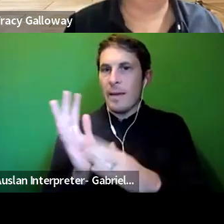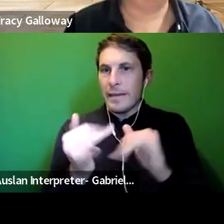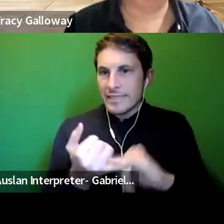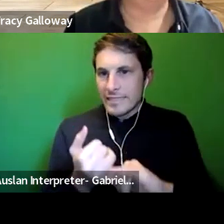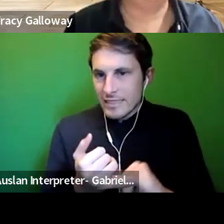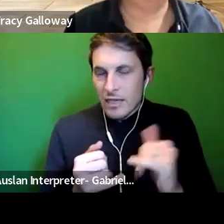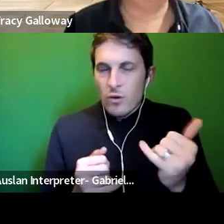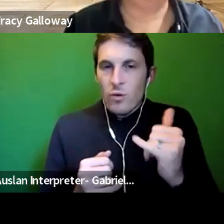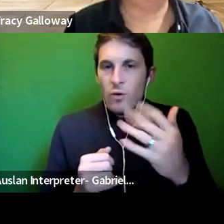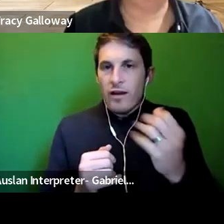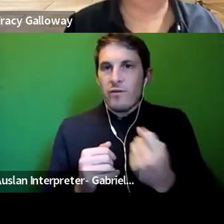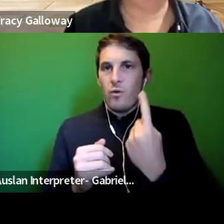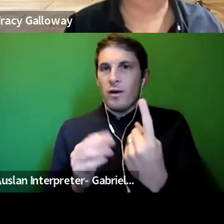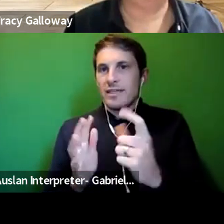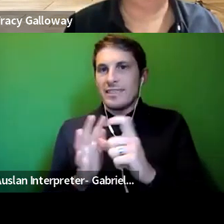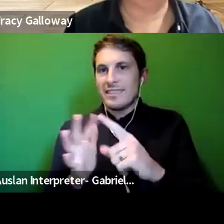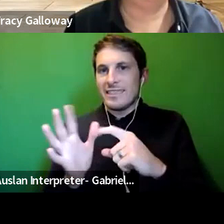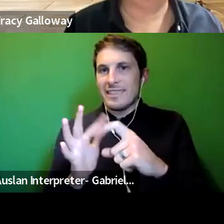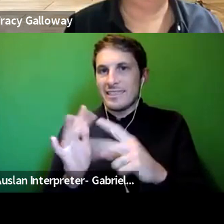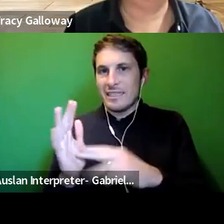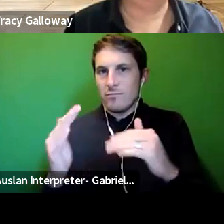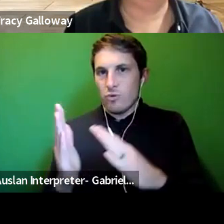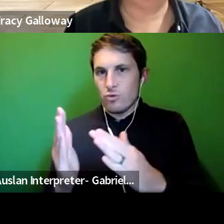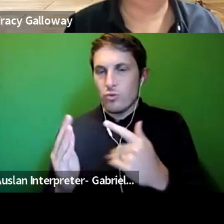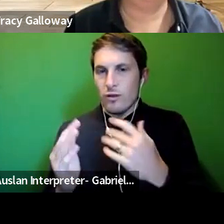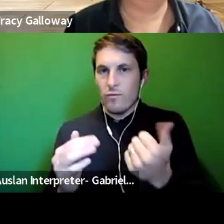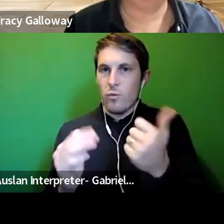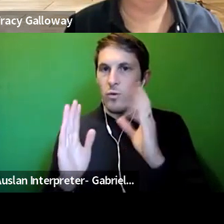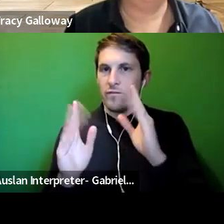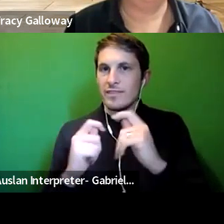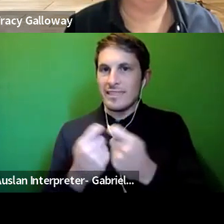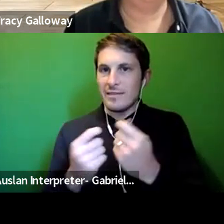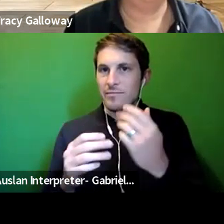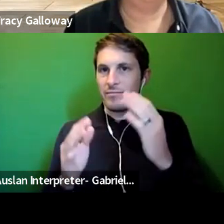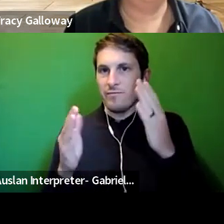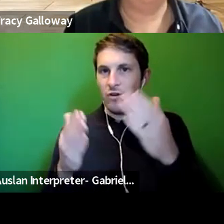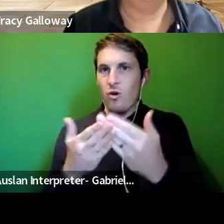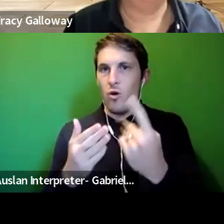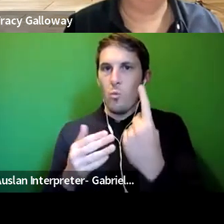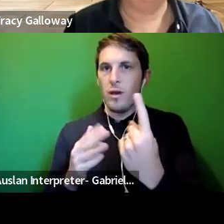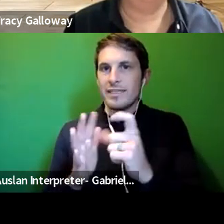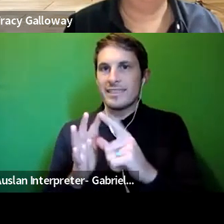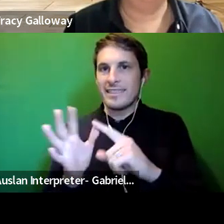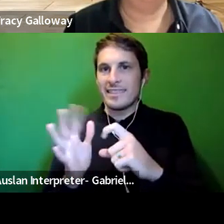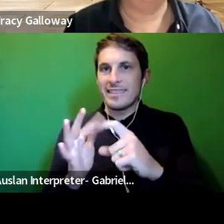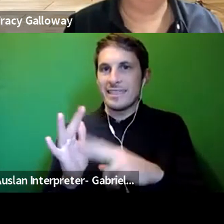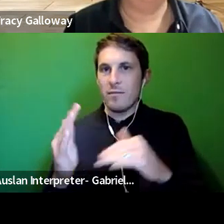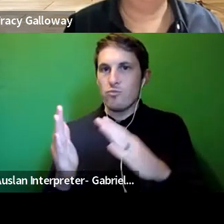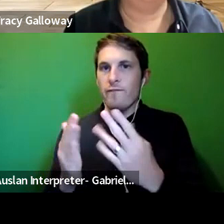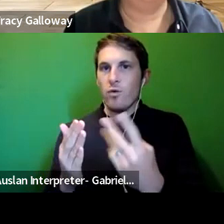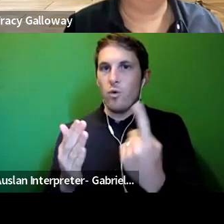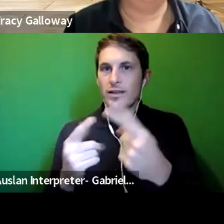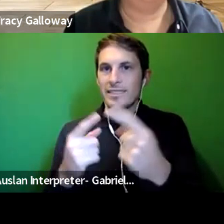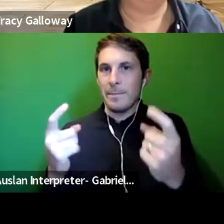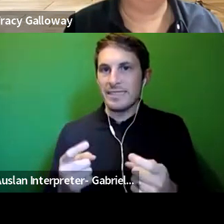have a one deacon approach, which we have a wonderful team working on a one deacon approach to a template that